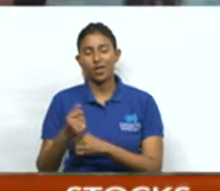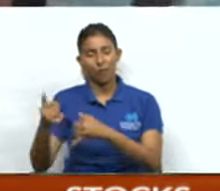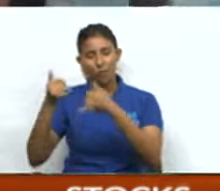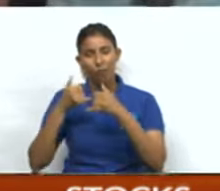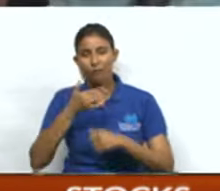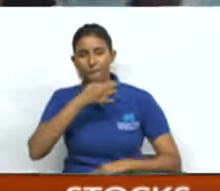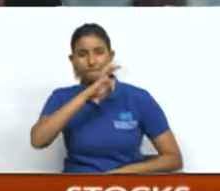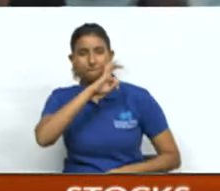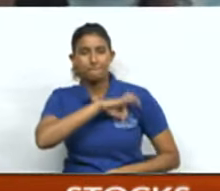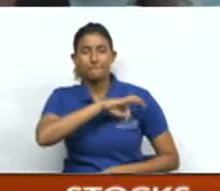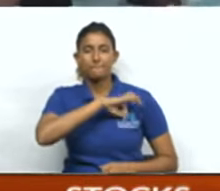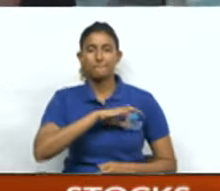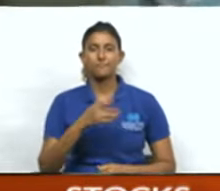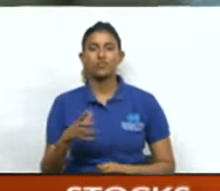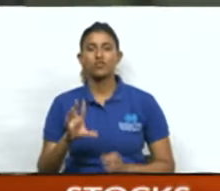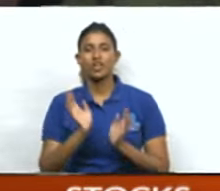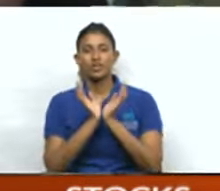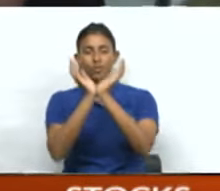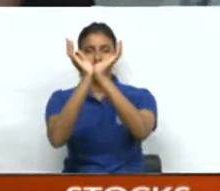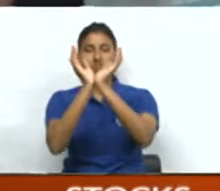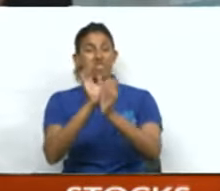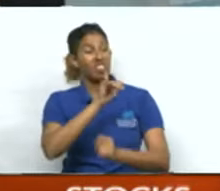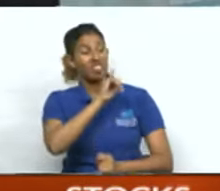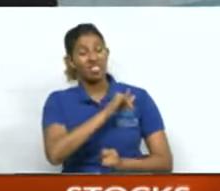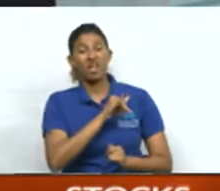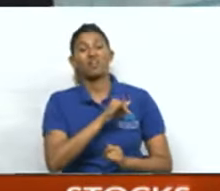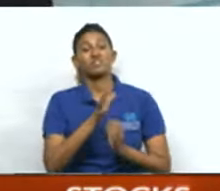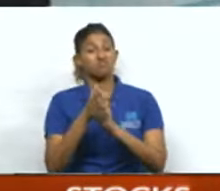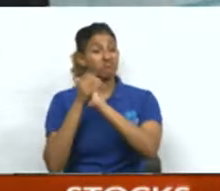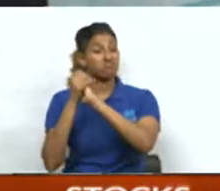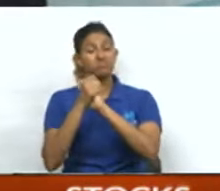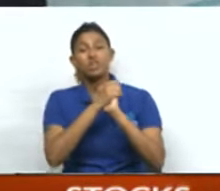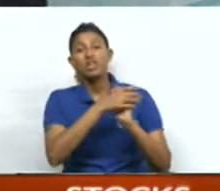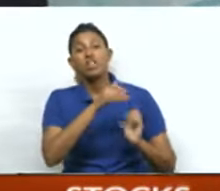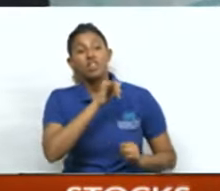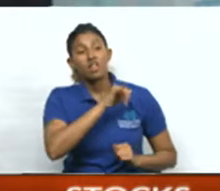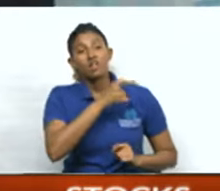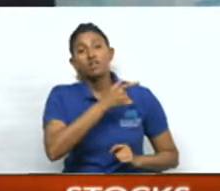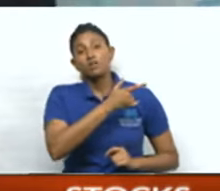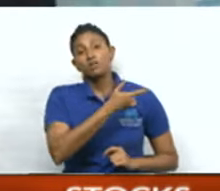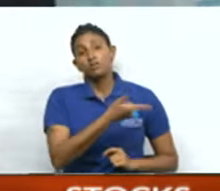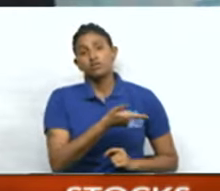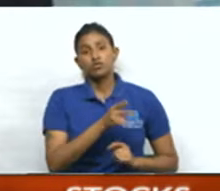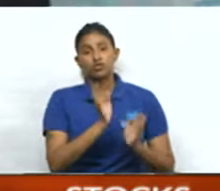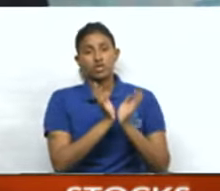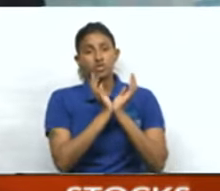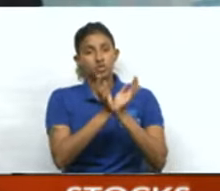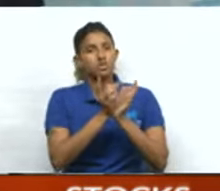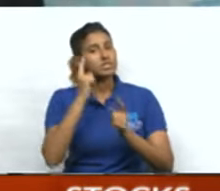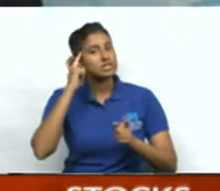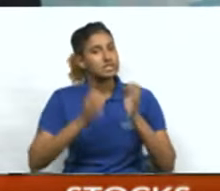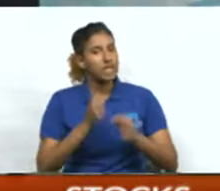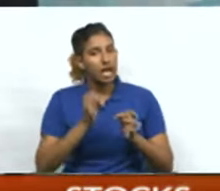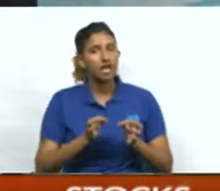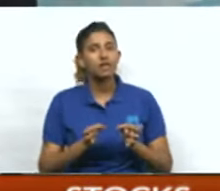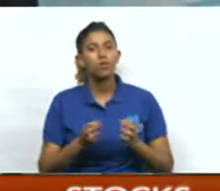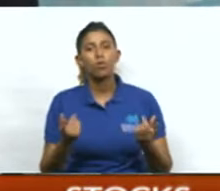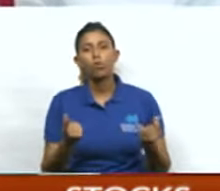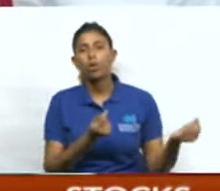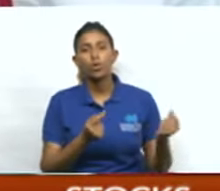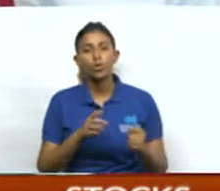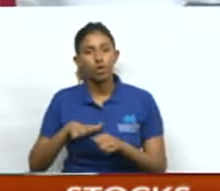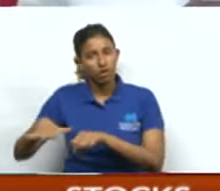union. These achievements are impressive considering the fact that the credit union decided to push towards national coverage in